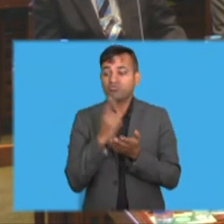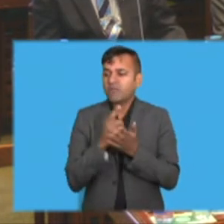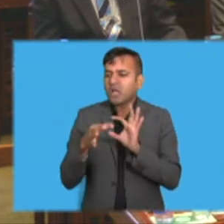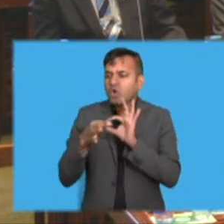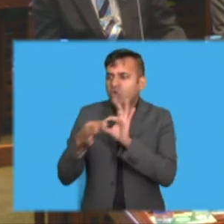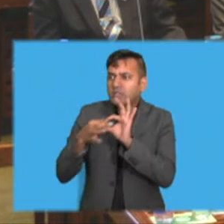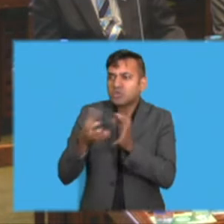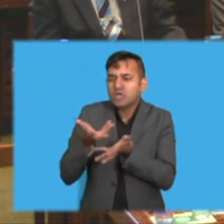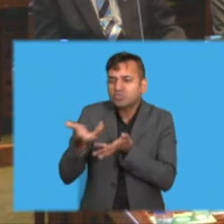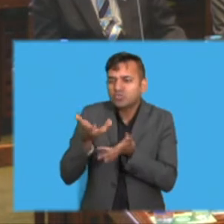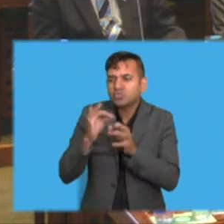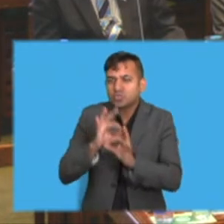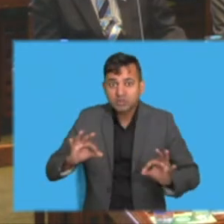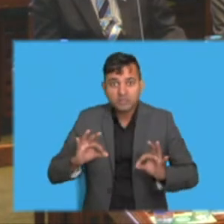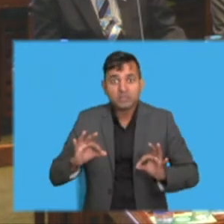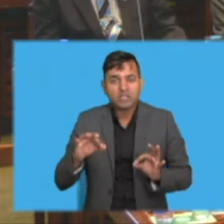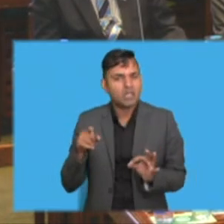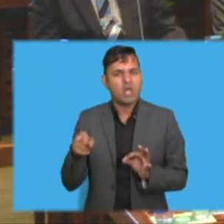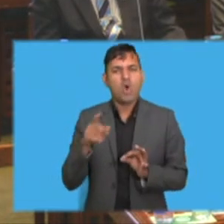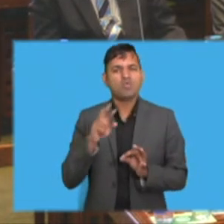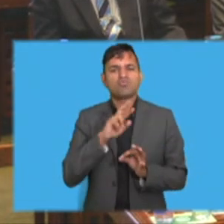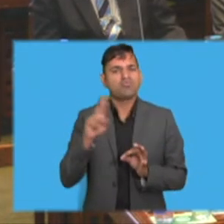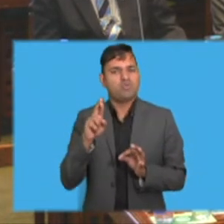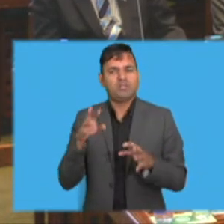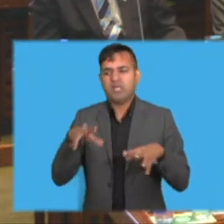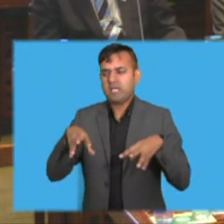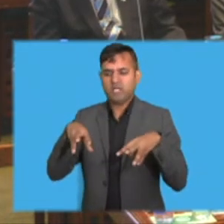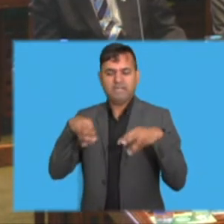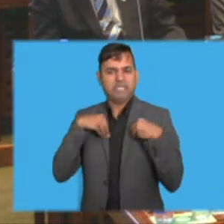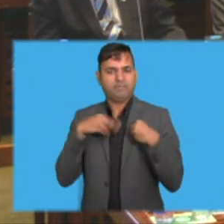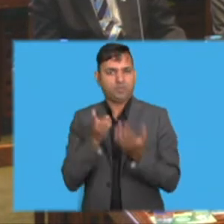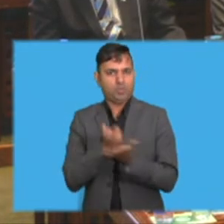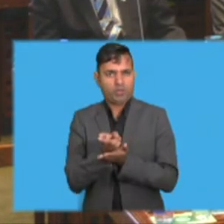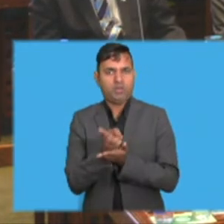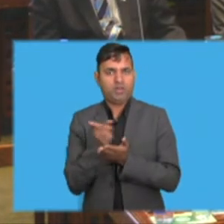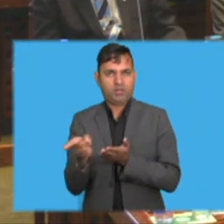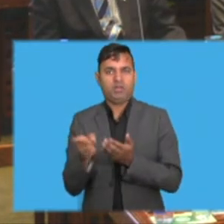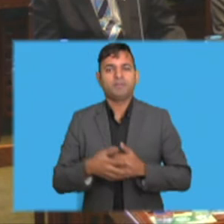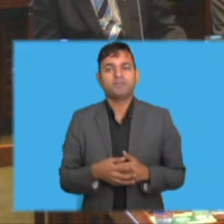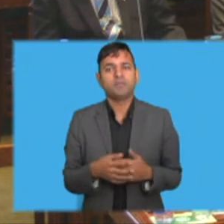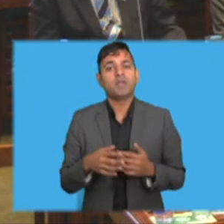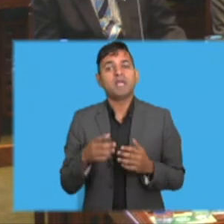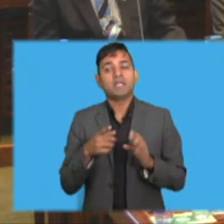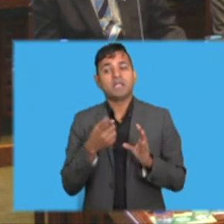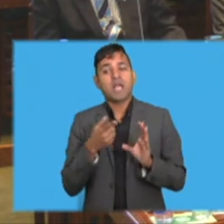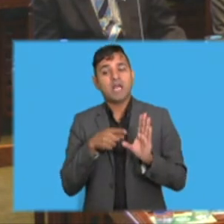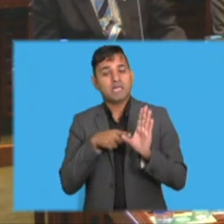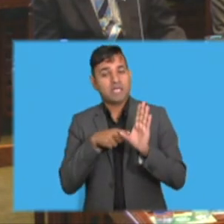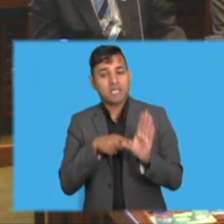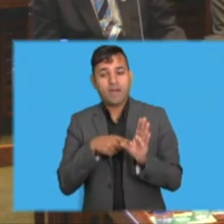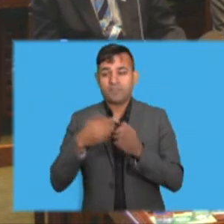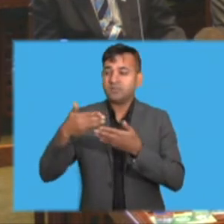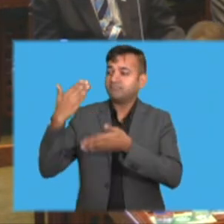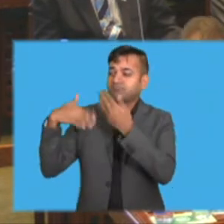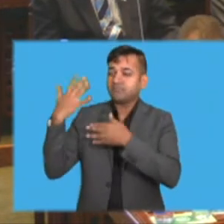in denial of the truth. They live in denial of the years of institutionalized discrimination